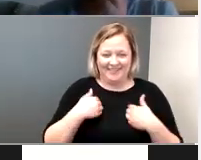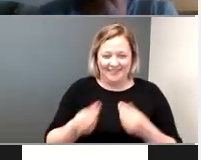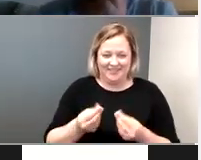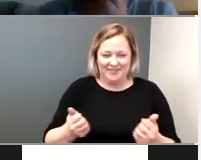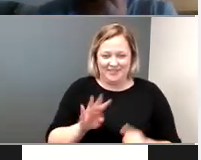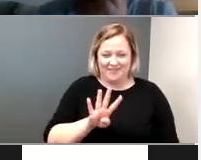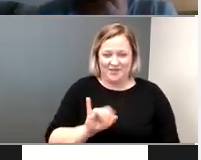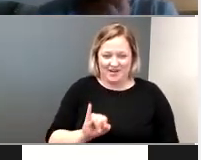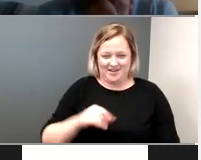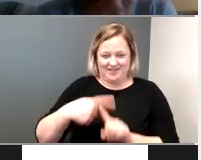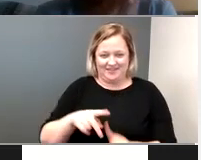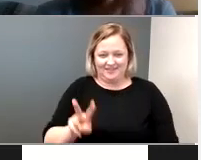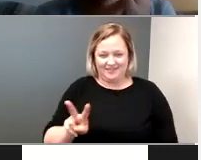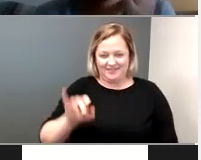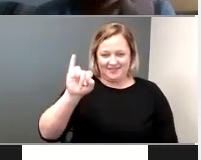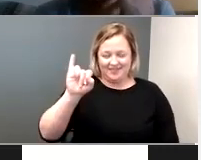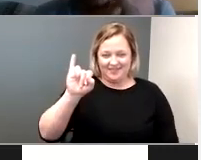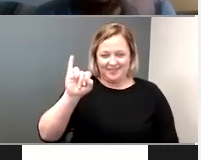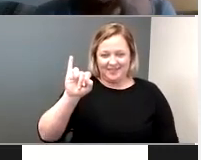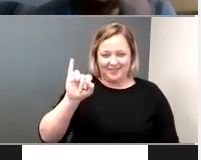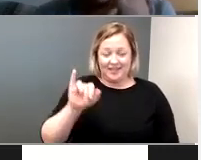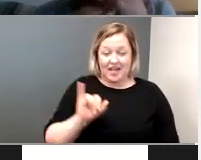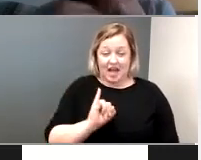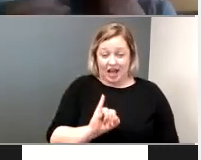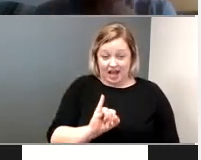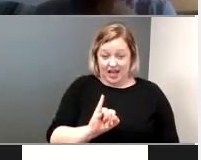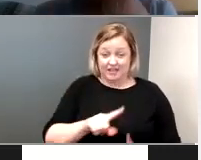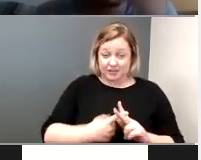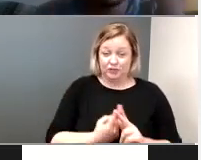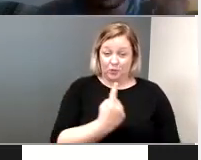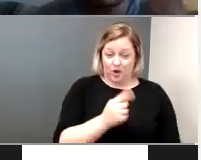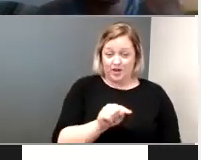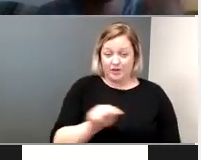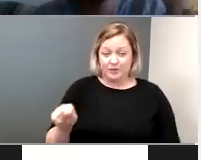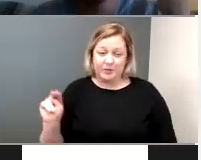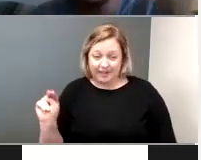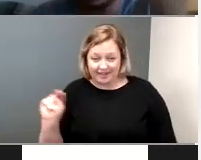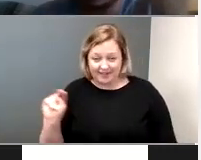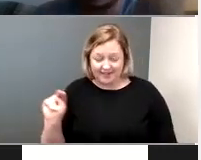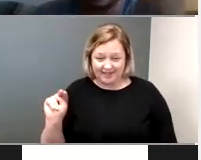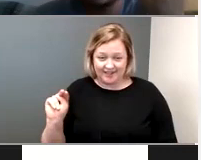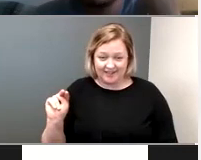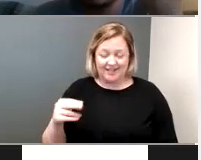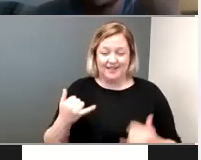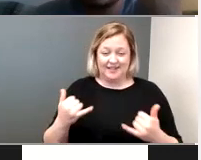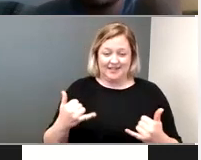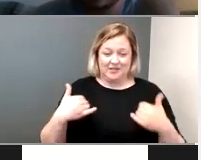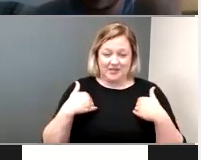2 to the power of I, where I goes from 1 to n. Now, we have two terms here,